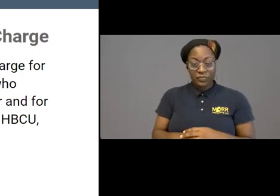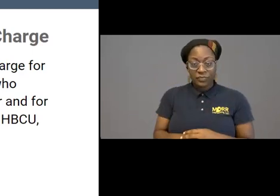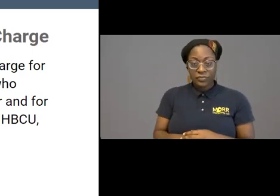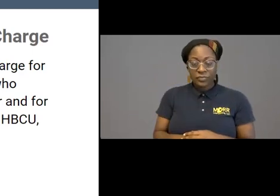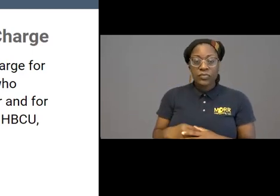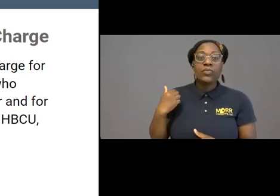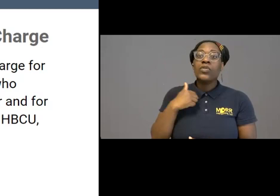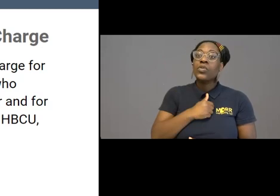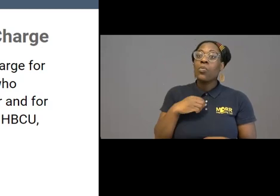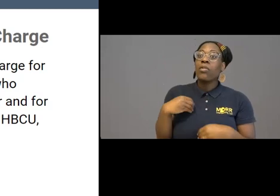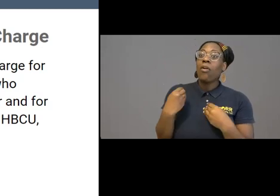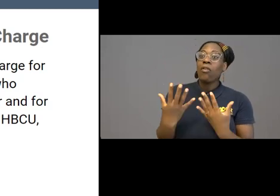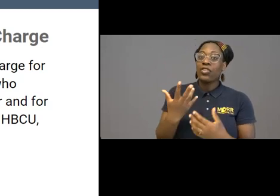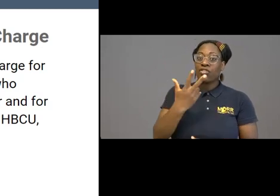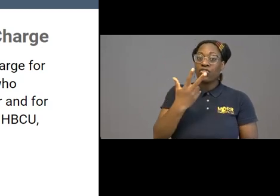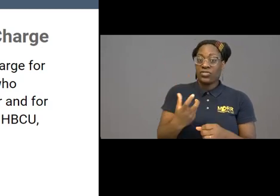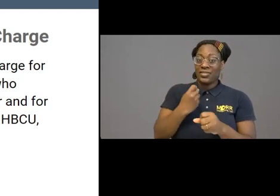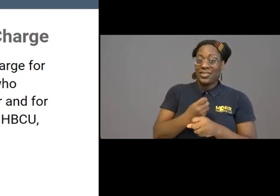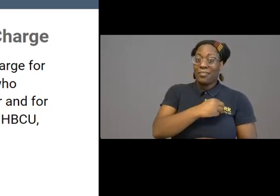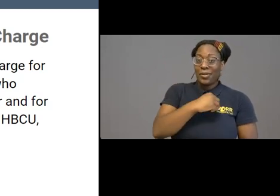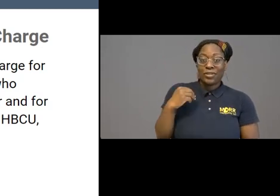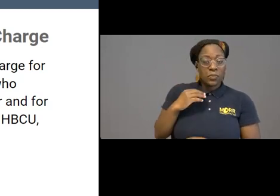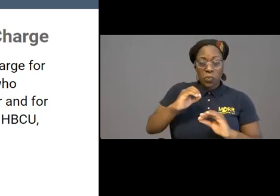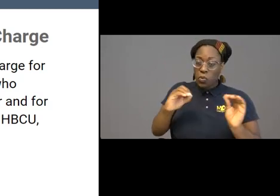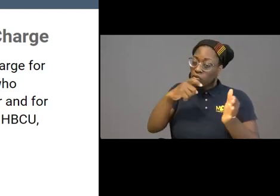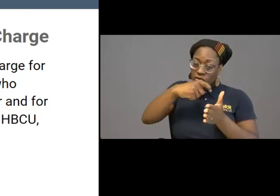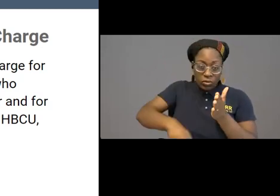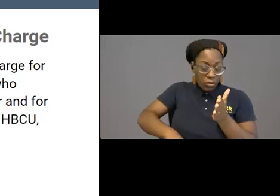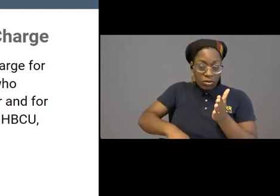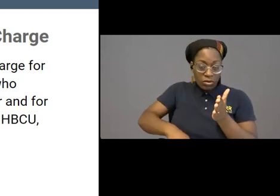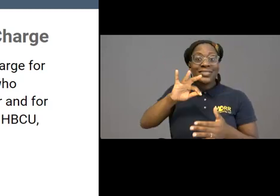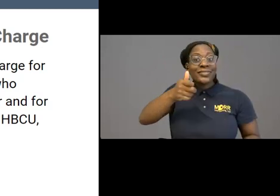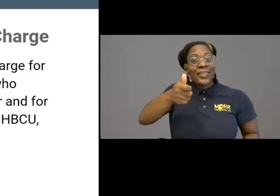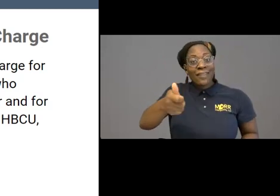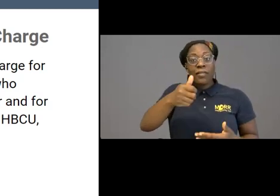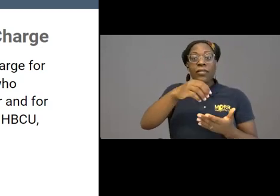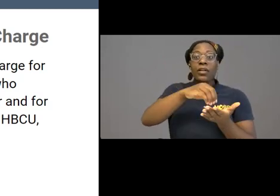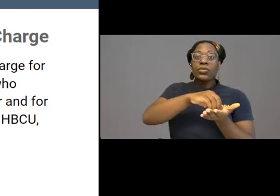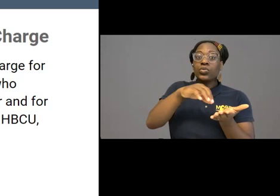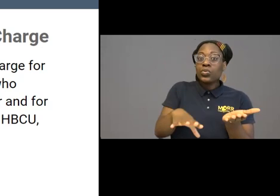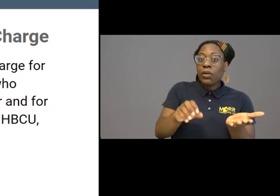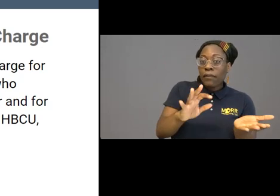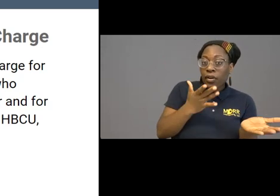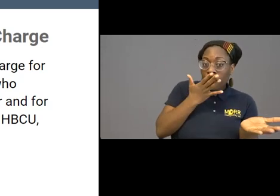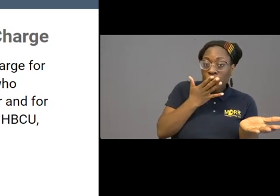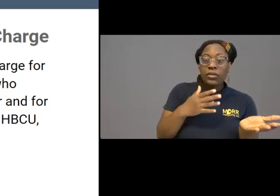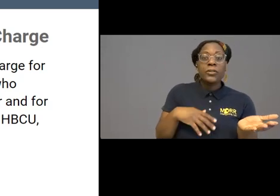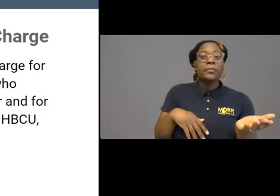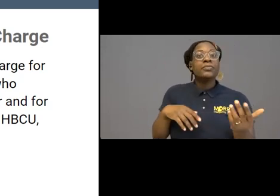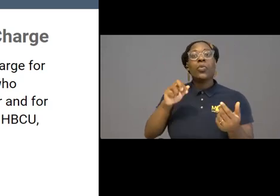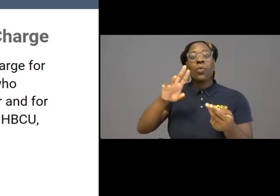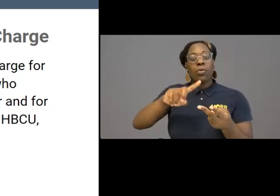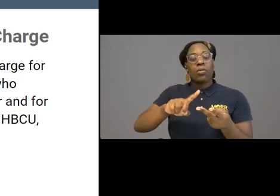no charge for any student or professional who identifies as a person of color, and for any institution that is a